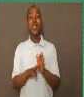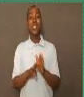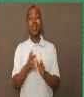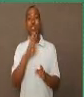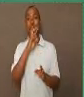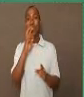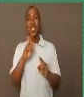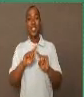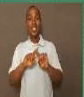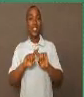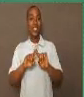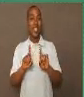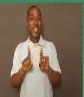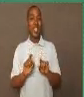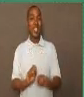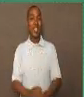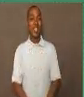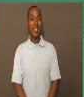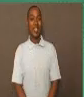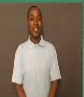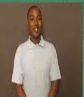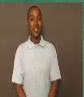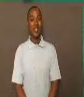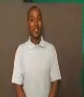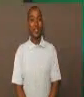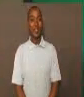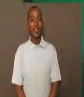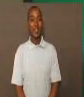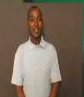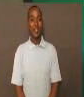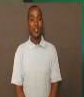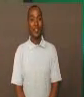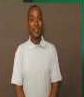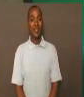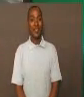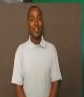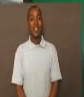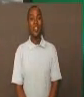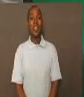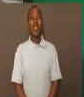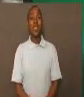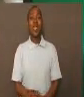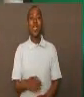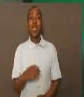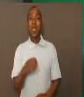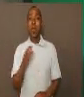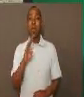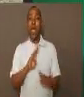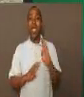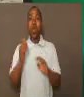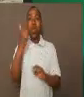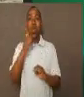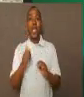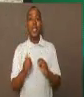bacteria and the other materials used. The production of